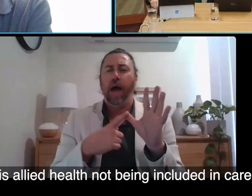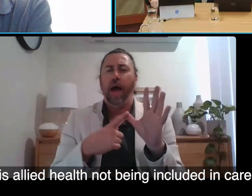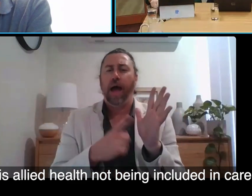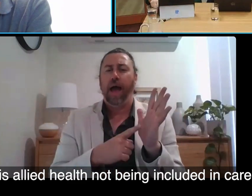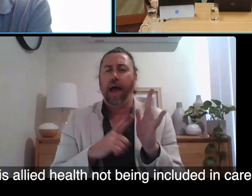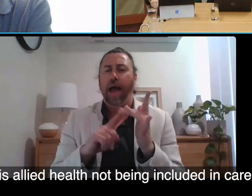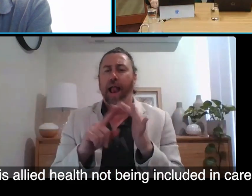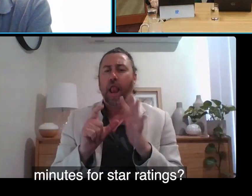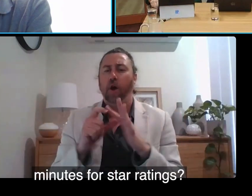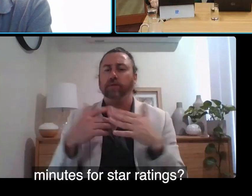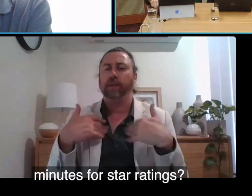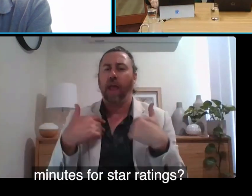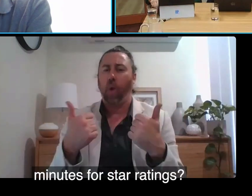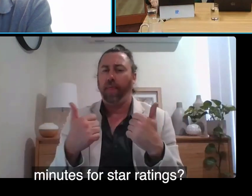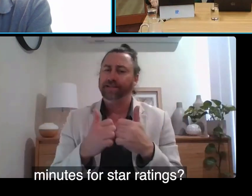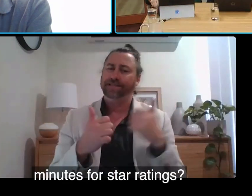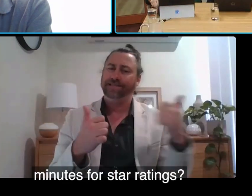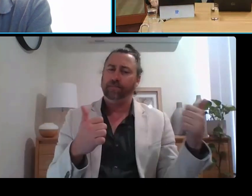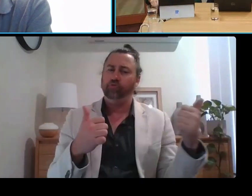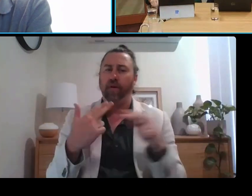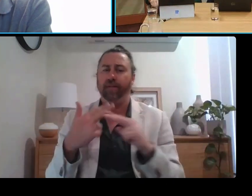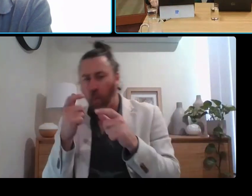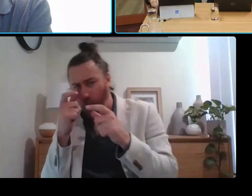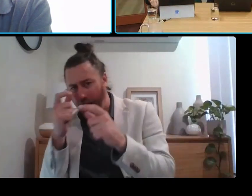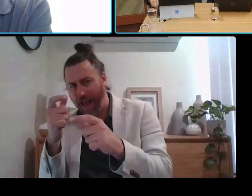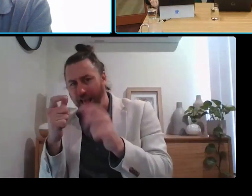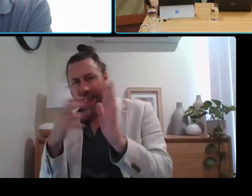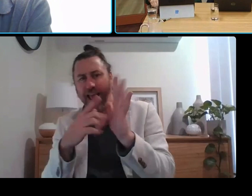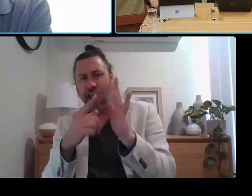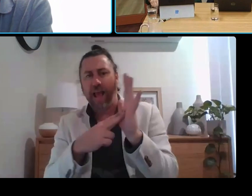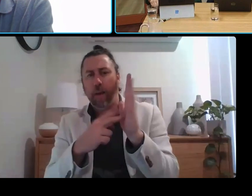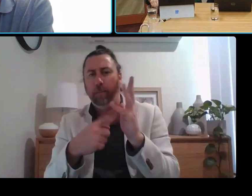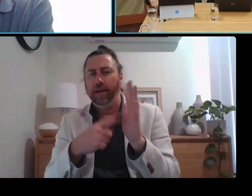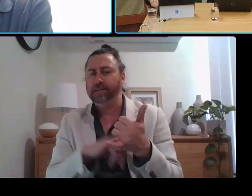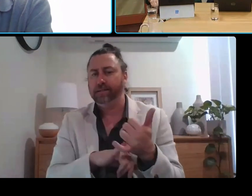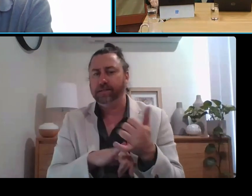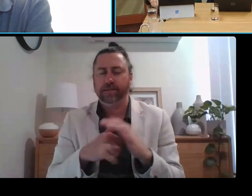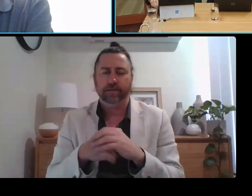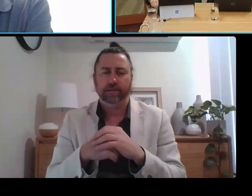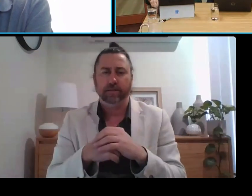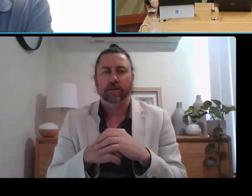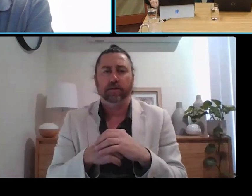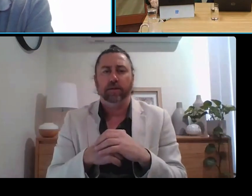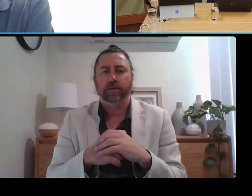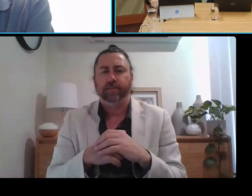being included in care minutes for star ratings?